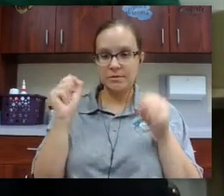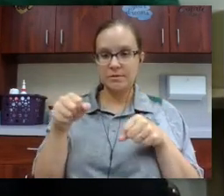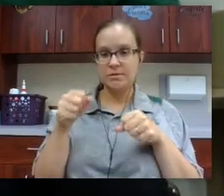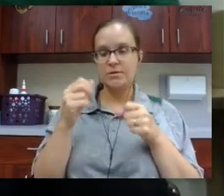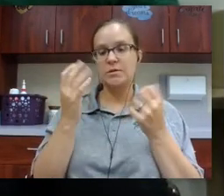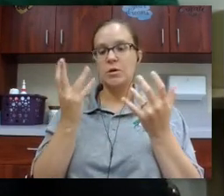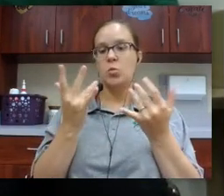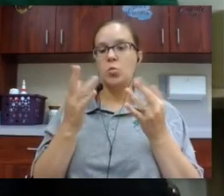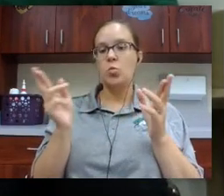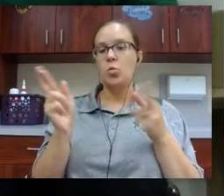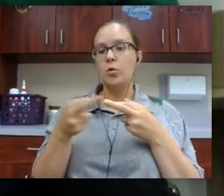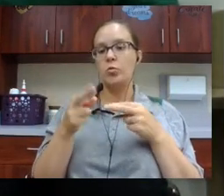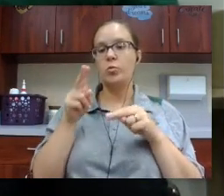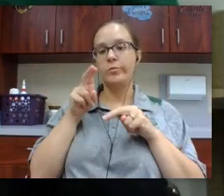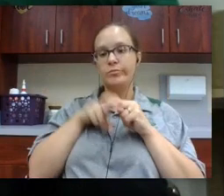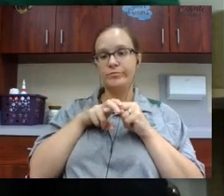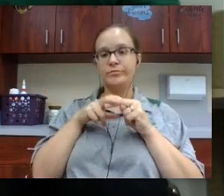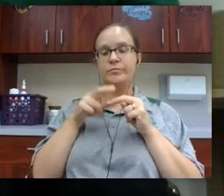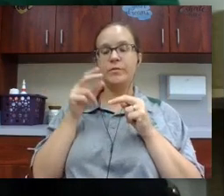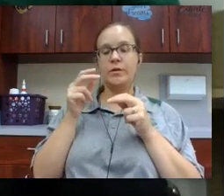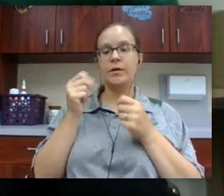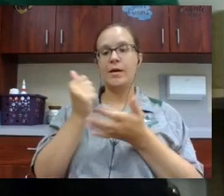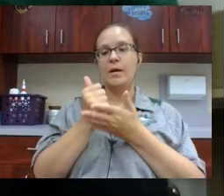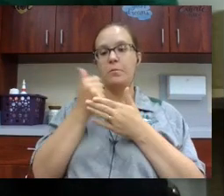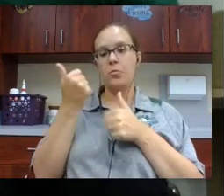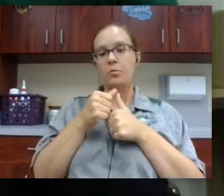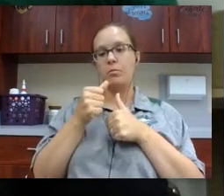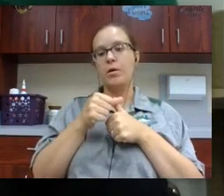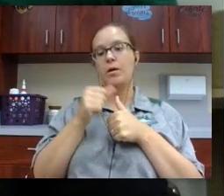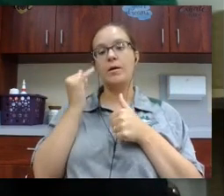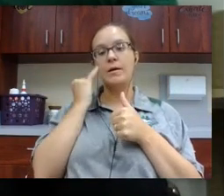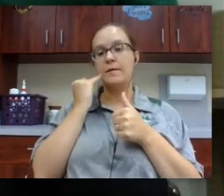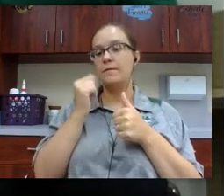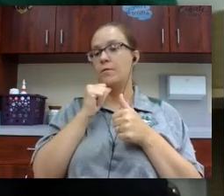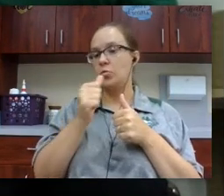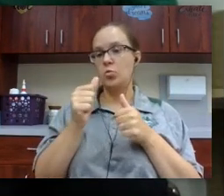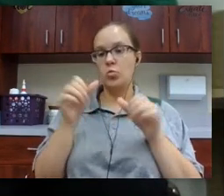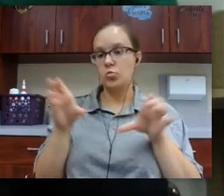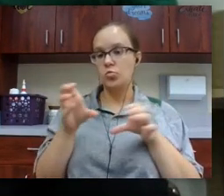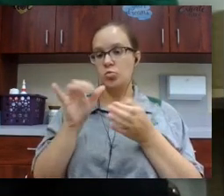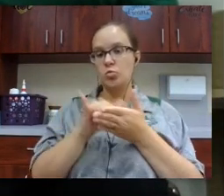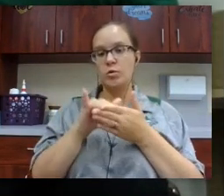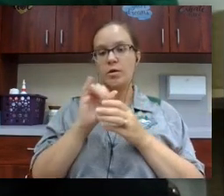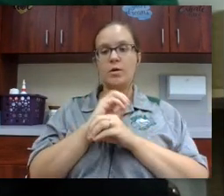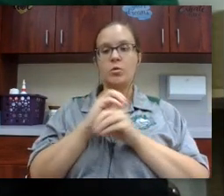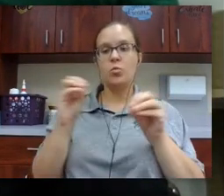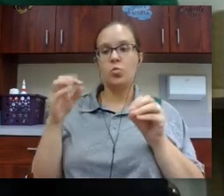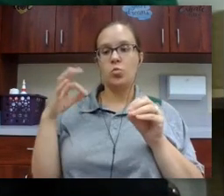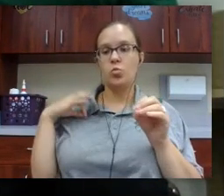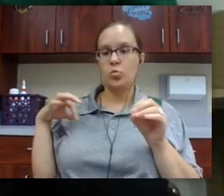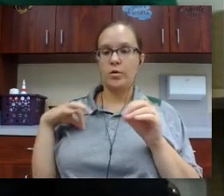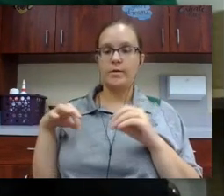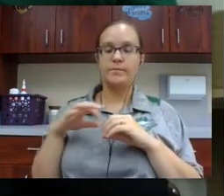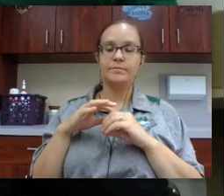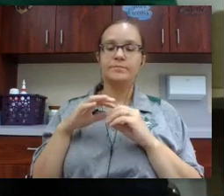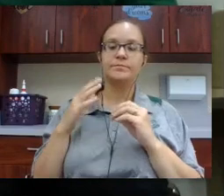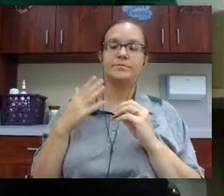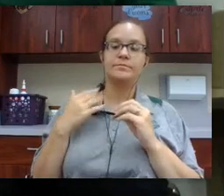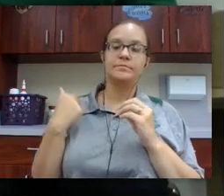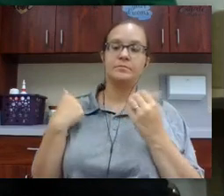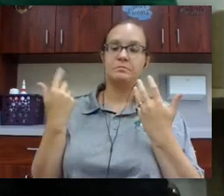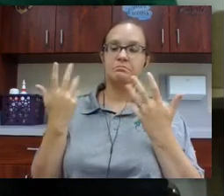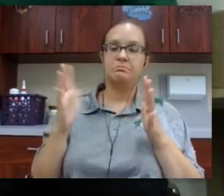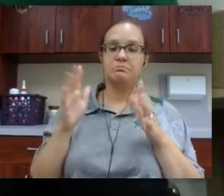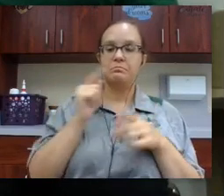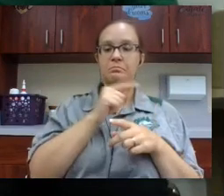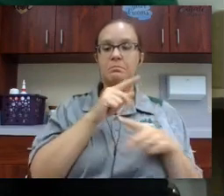is a reminder. If it doesn't work, then you don't get any credit. All right, that's what I have to share today. Mr. Peters,